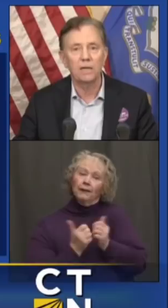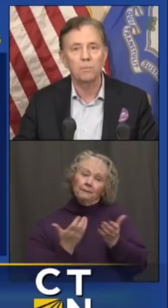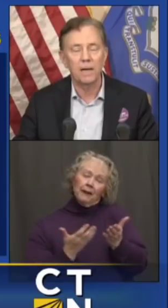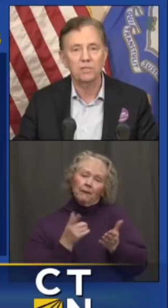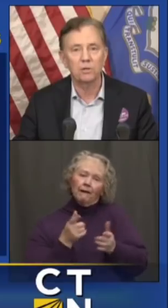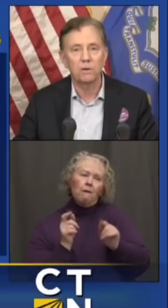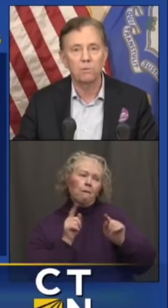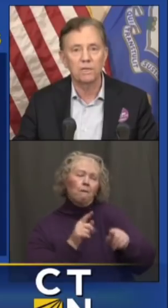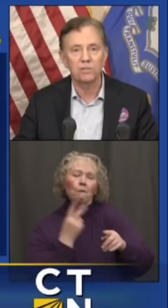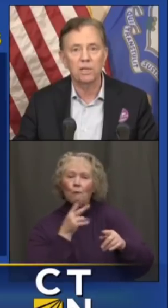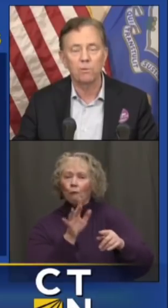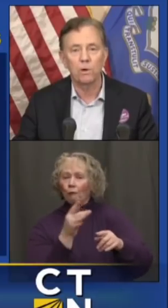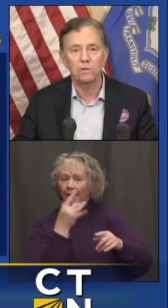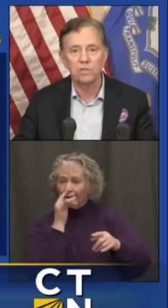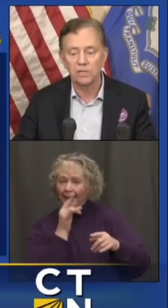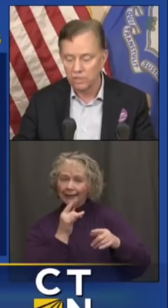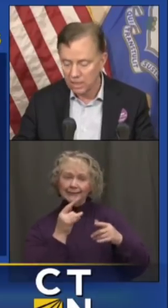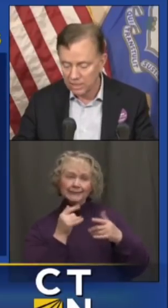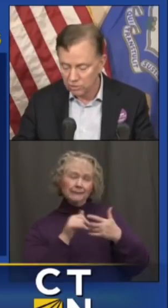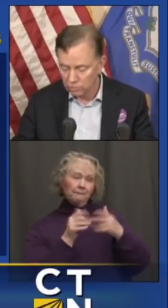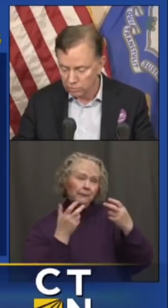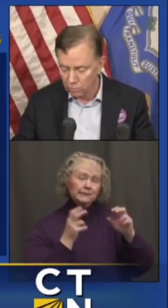on March 19th. And